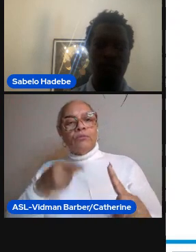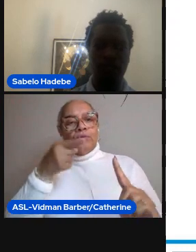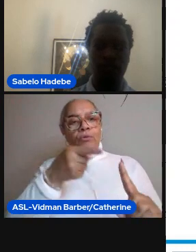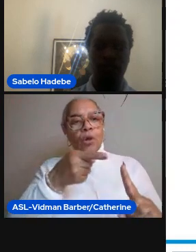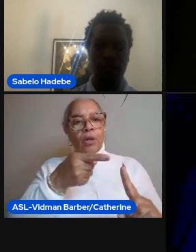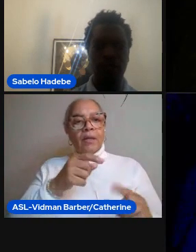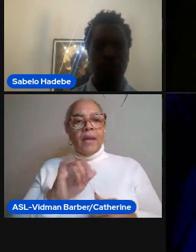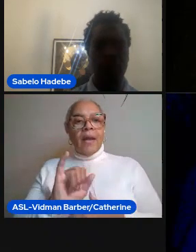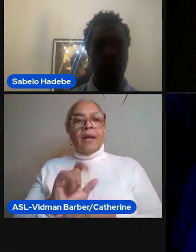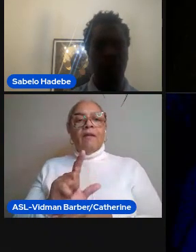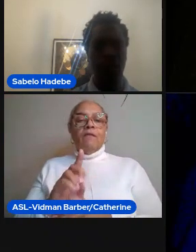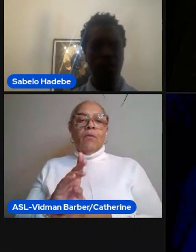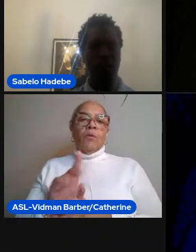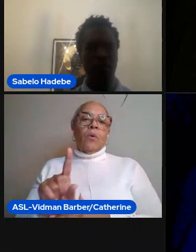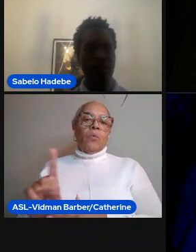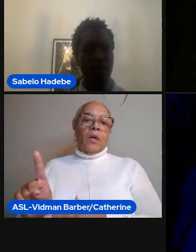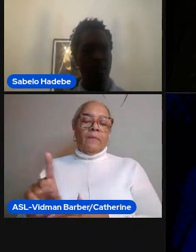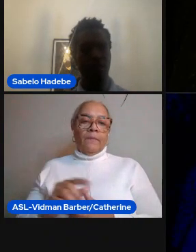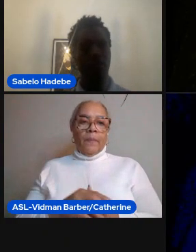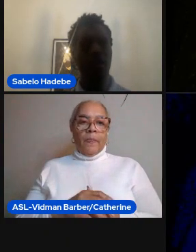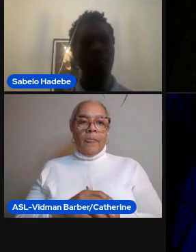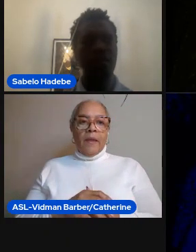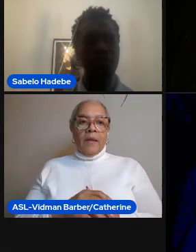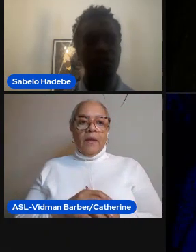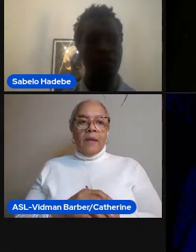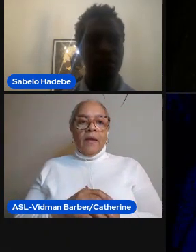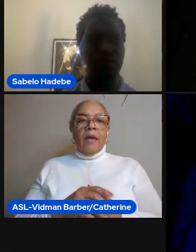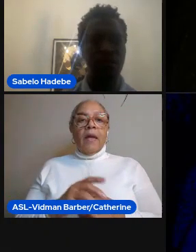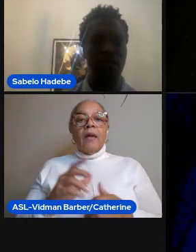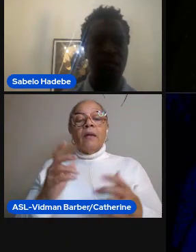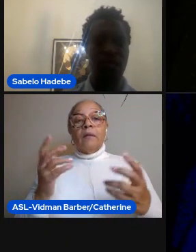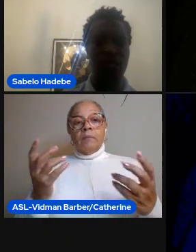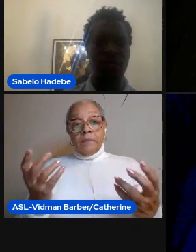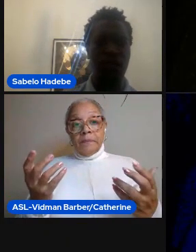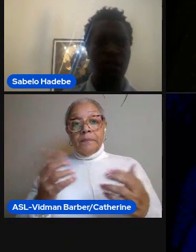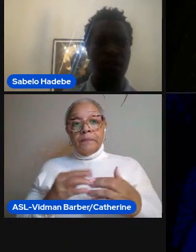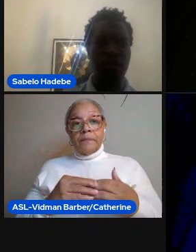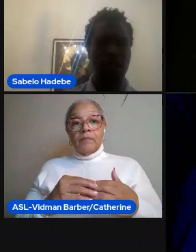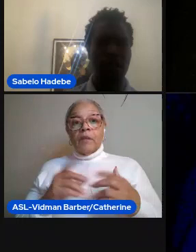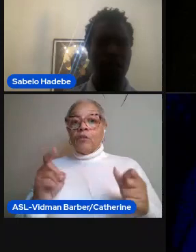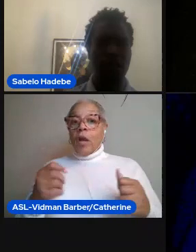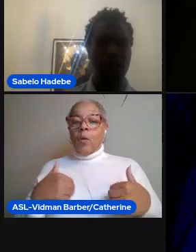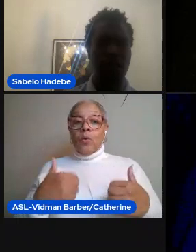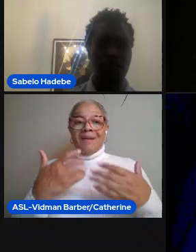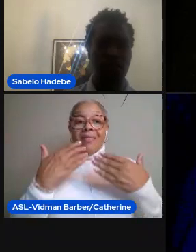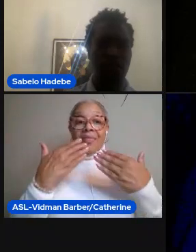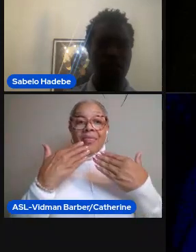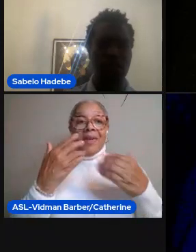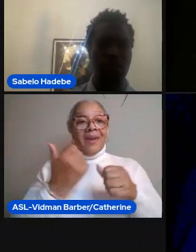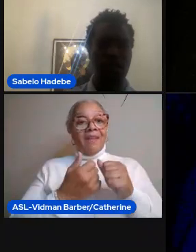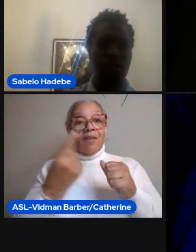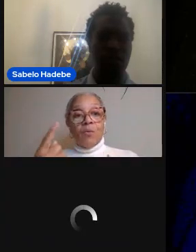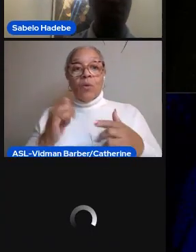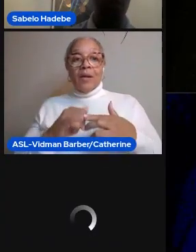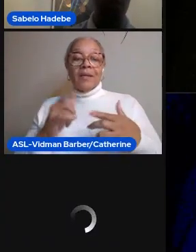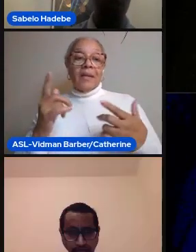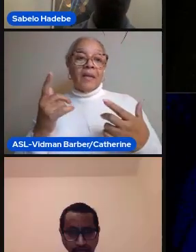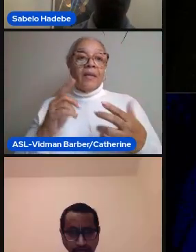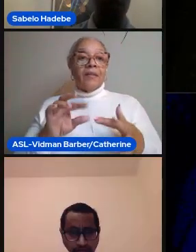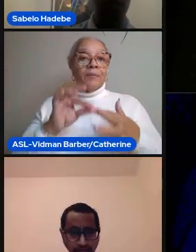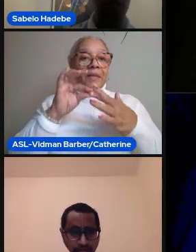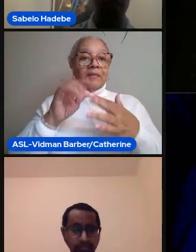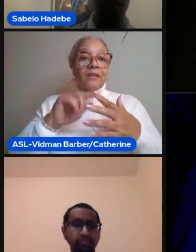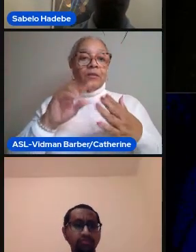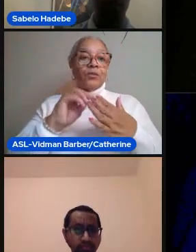L1 in atopic dermatitis. So I'm going to thank everyone, and particularly the students that have done most of the